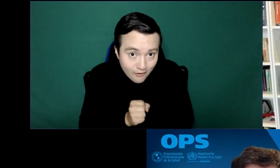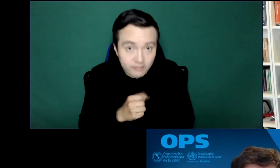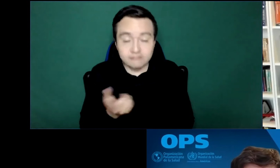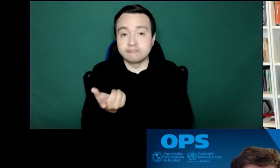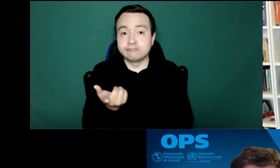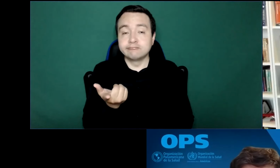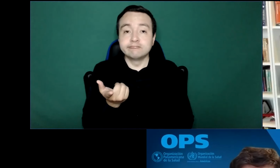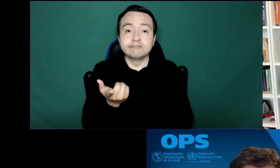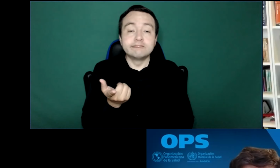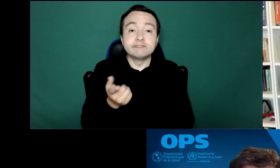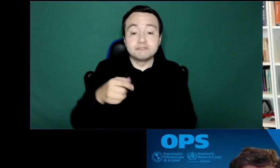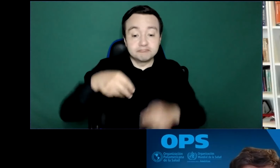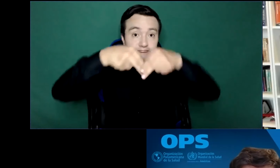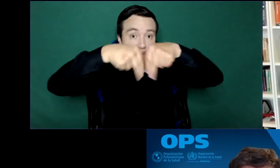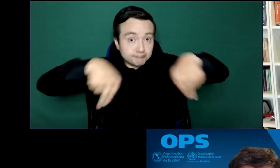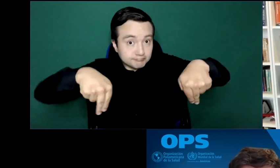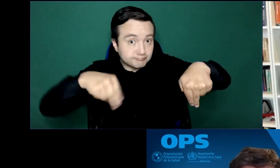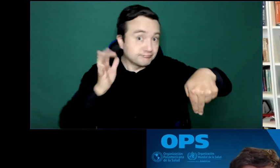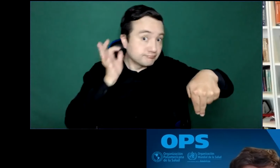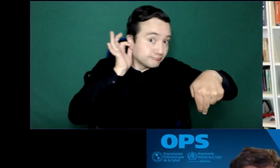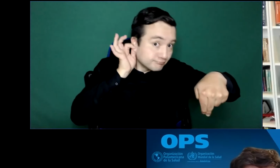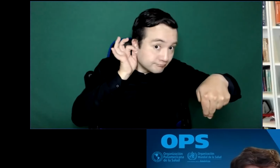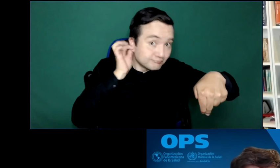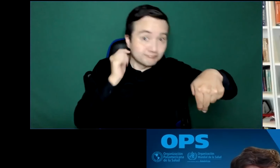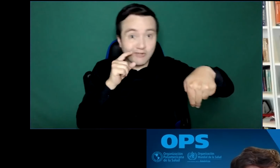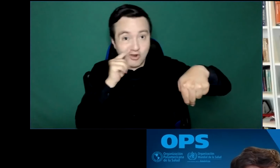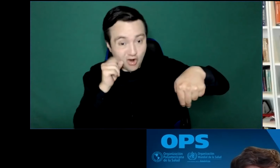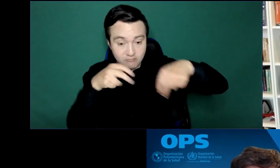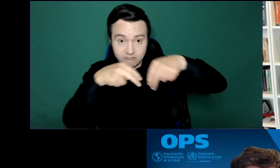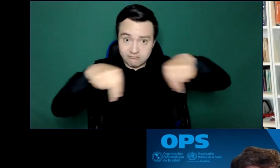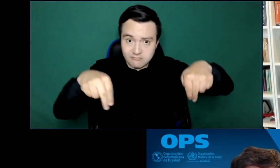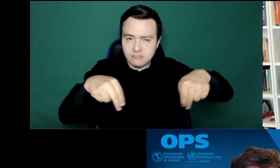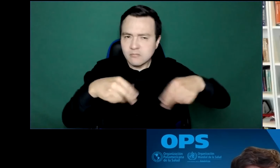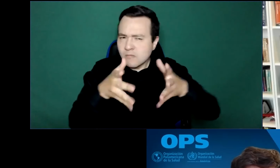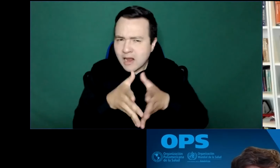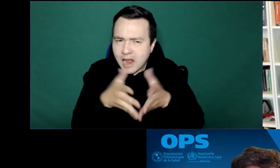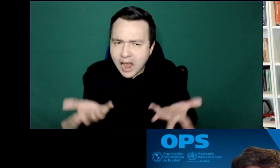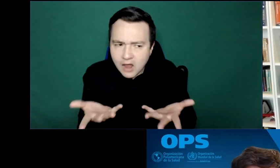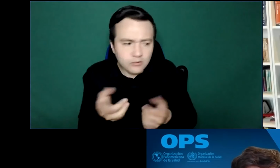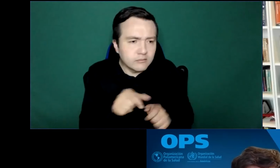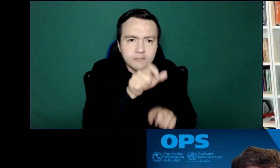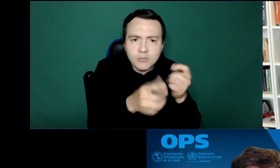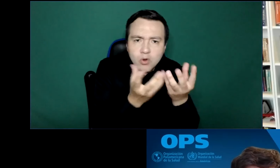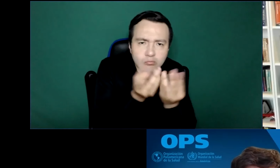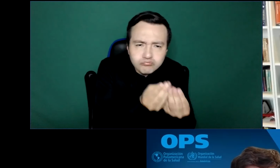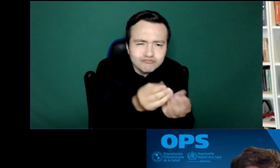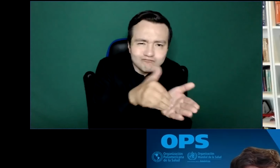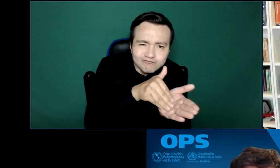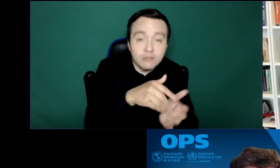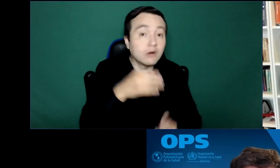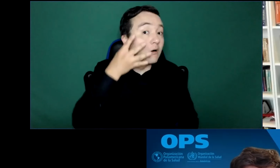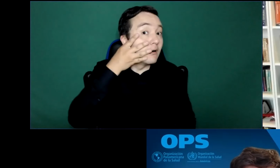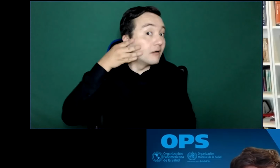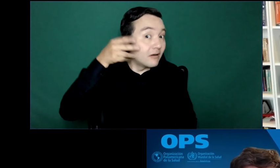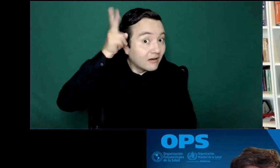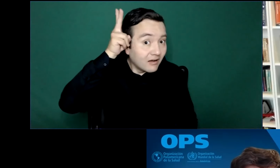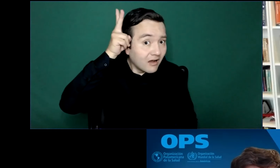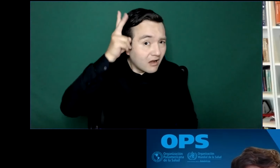and particularly how it affects the most vulnerable population groups, indigenous groups,